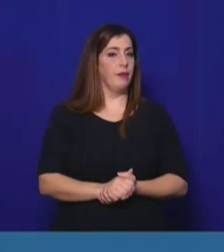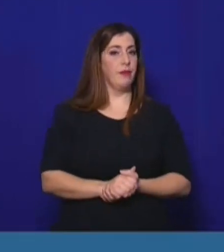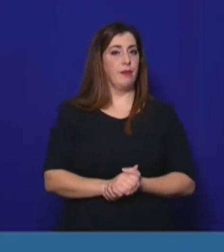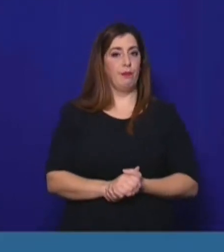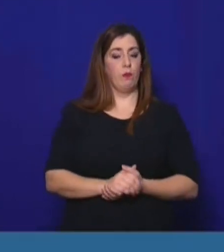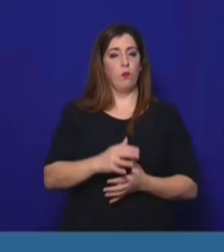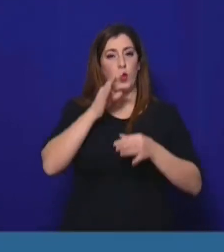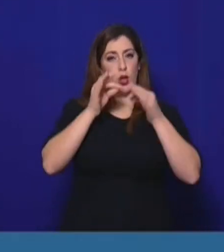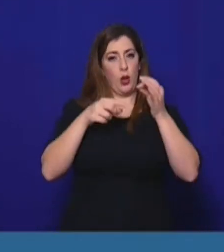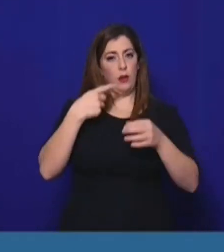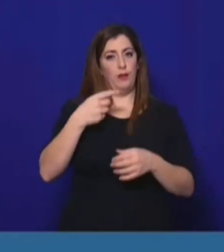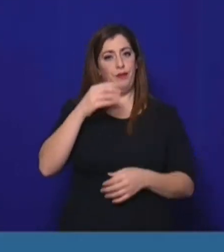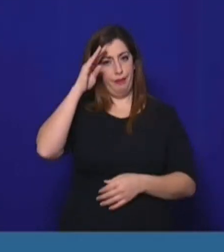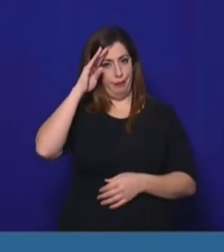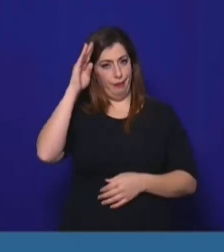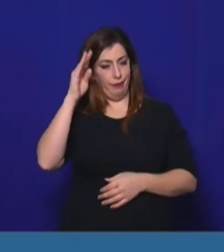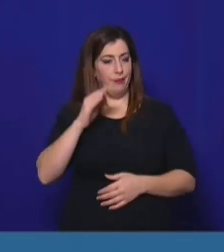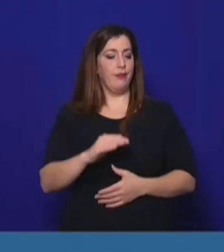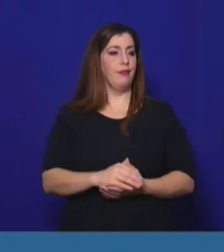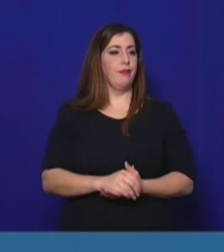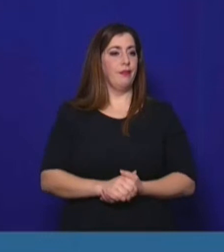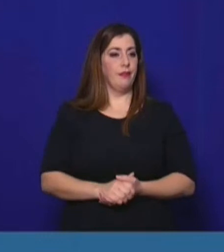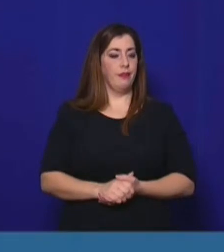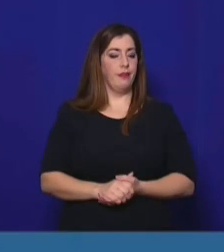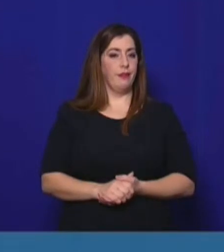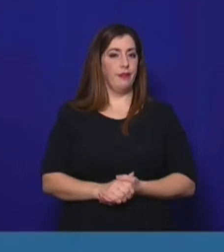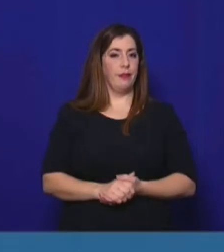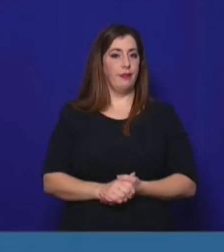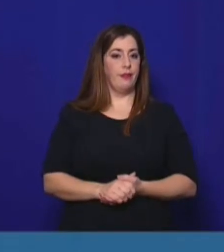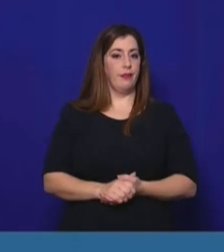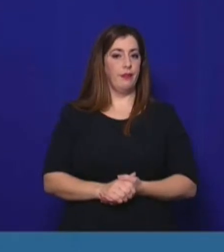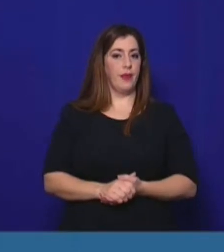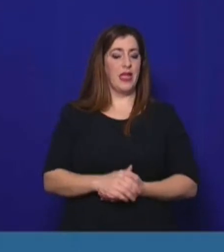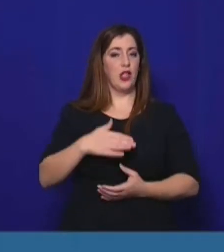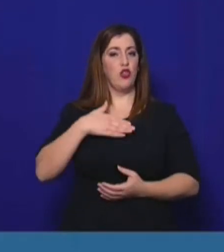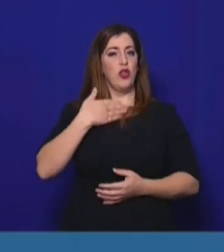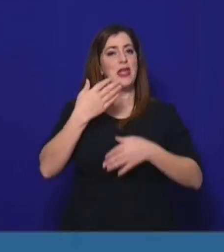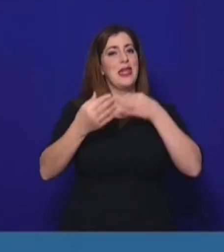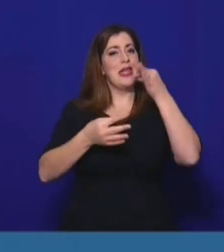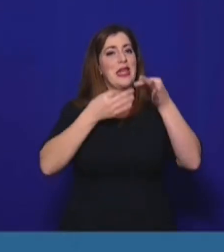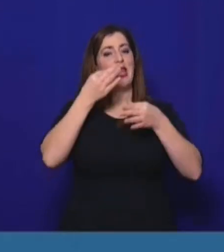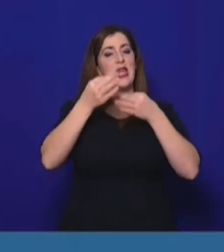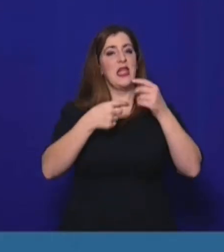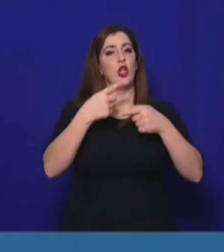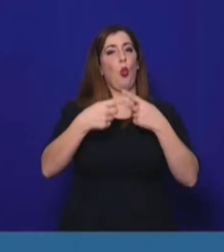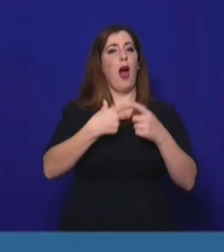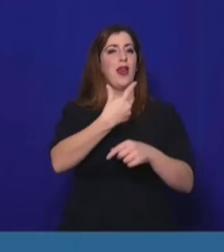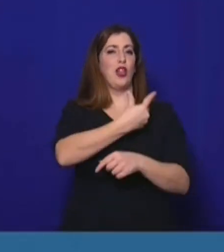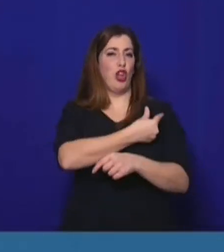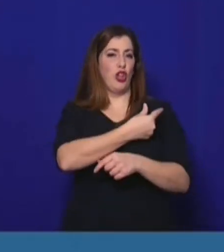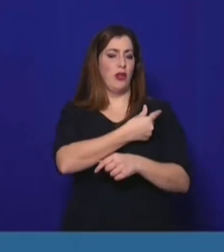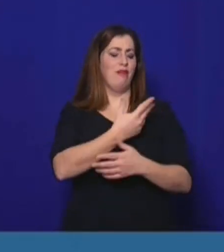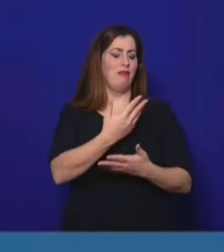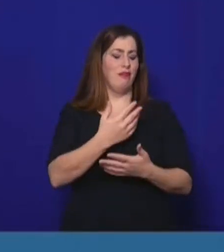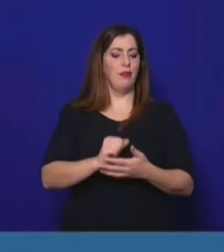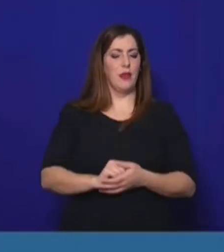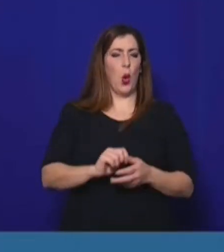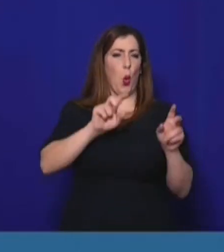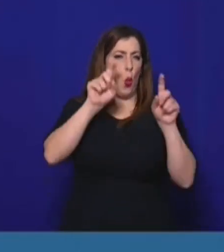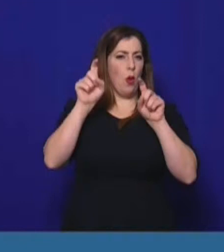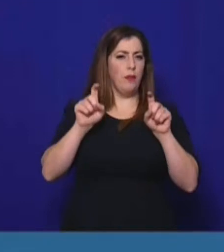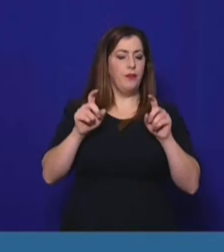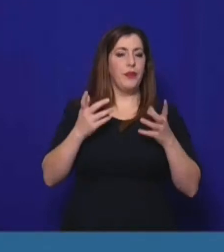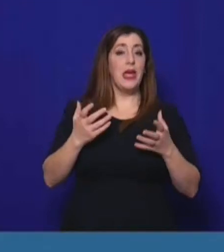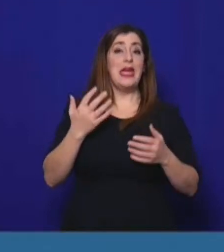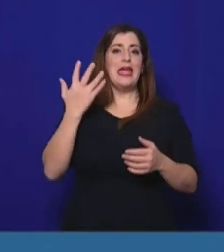Nsellimlek Prof. Gawci, Marija Muscat minn Television Malta. Għandi xi mistoqsijiet dwar it-tilqima li għadhom mhux ċari. Kemm iddum